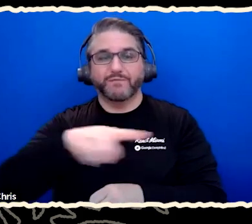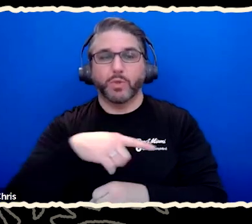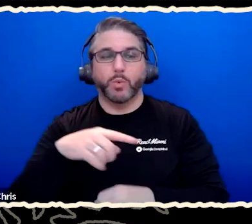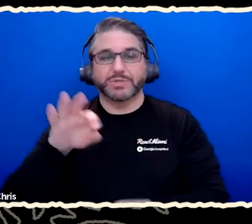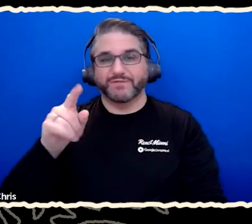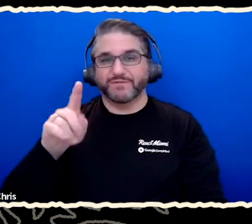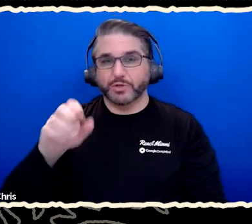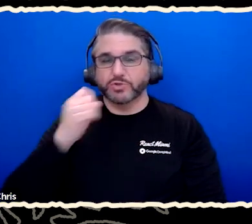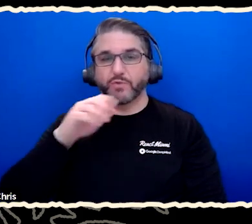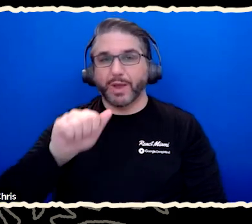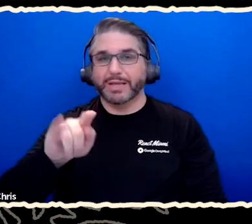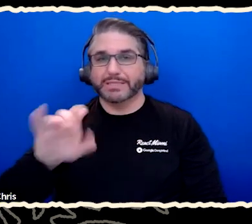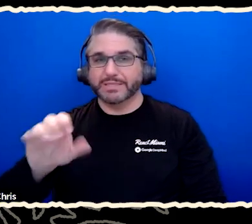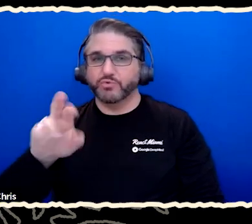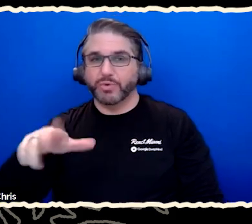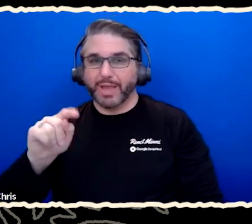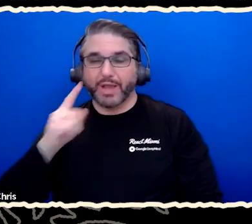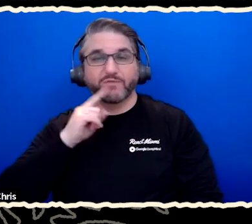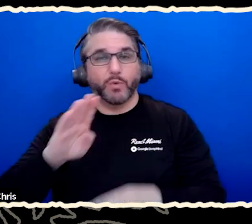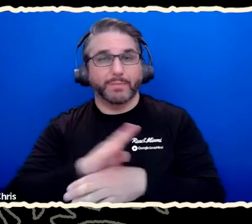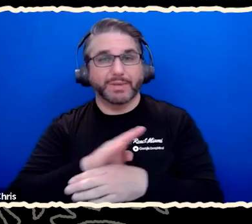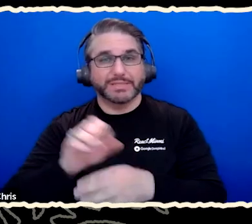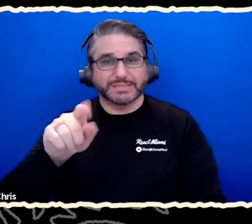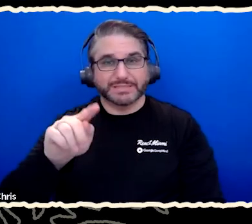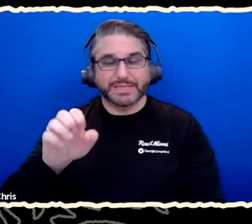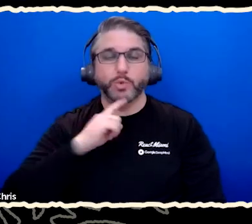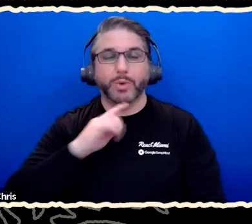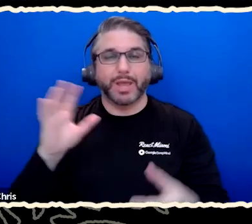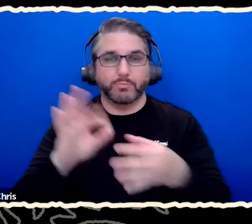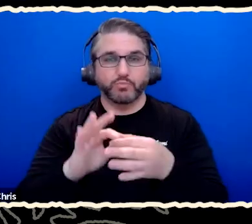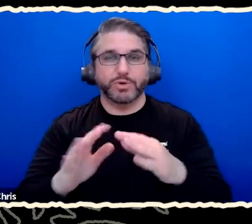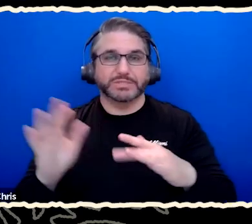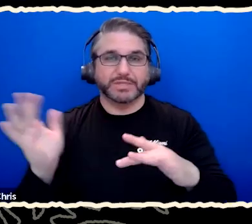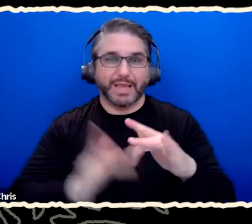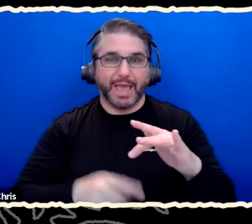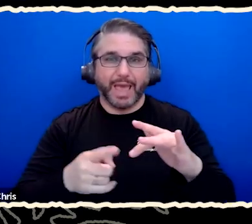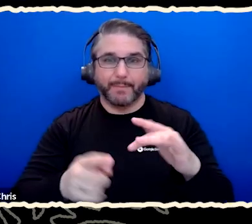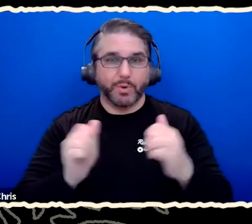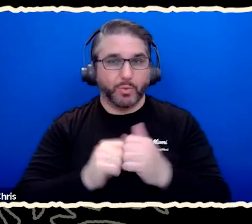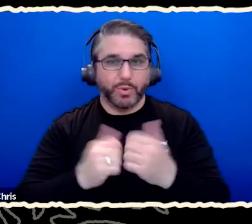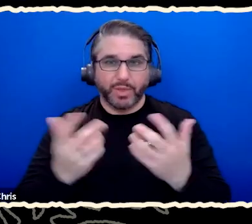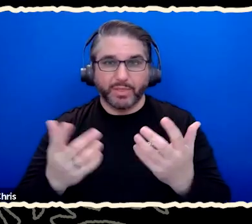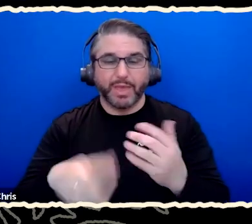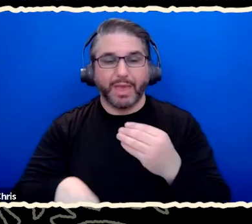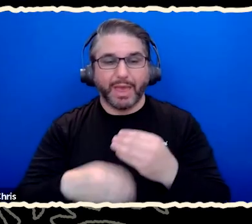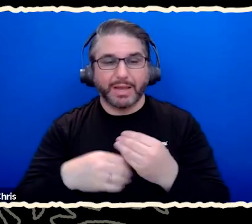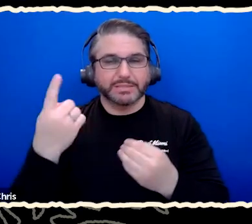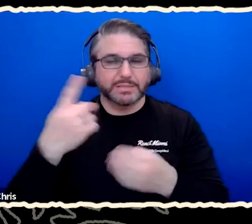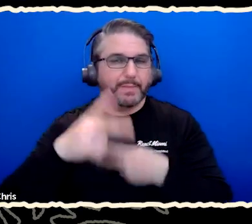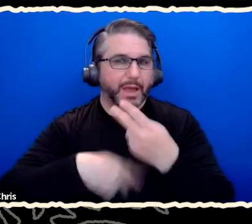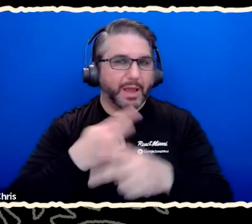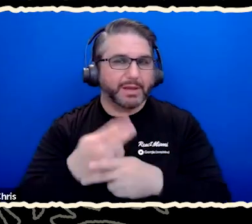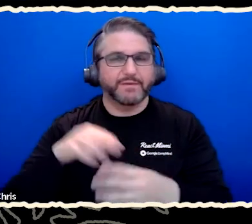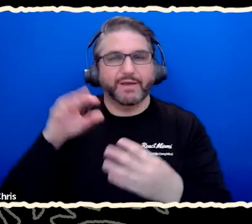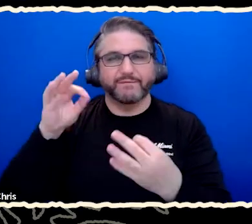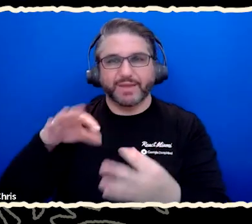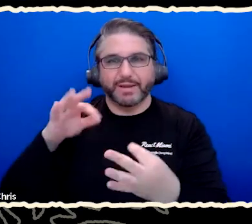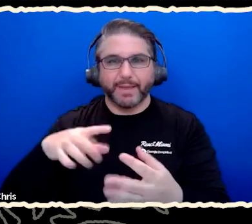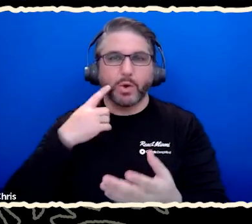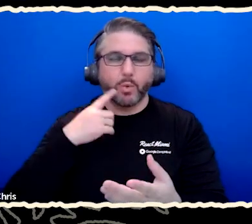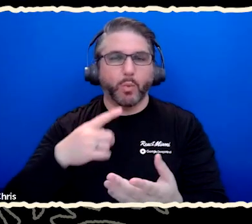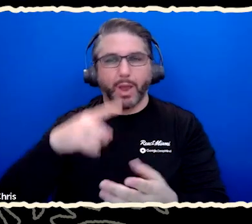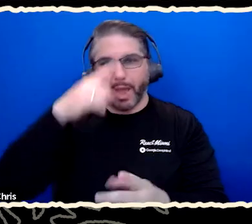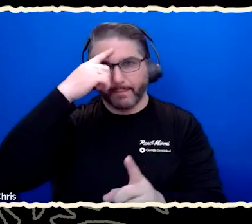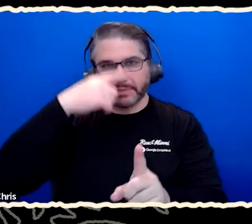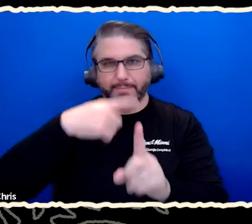React. For the busy state, you can bridge the gap here on the, by adding some sort of feedback or optimistic